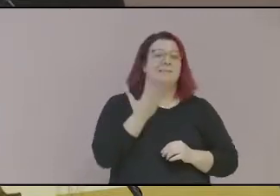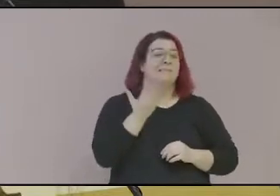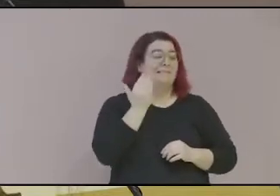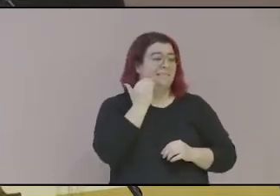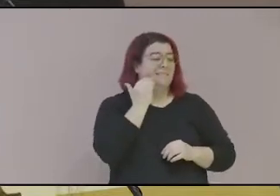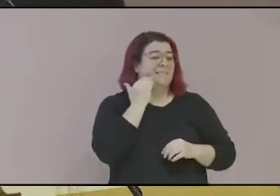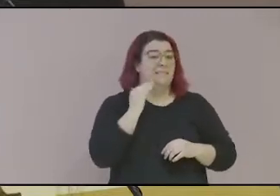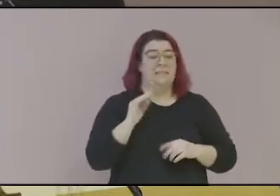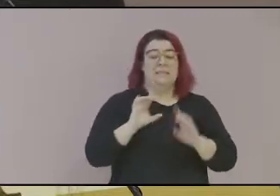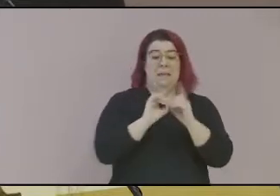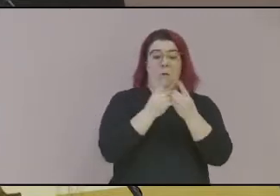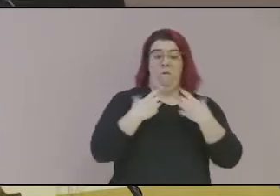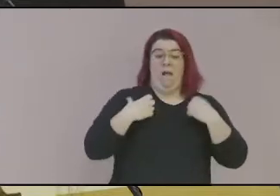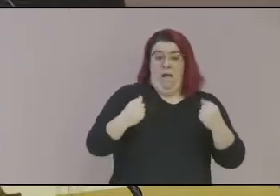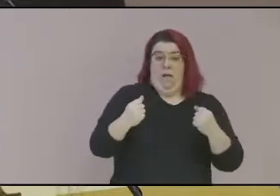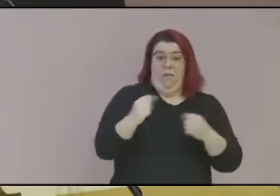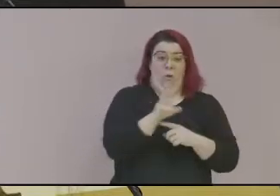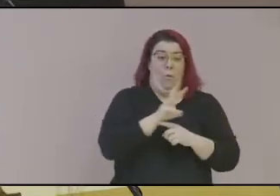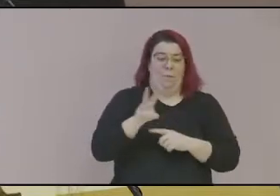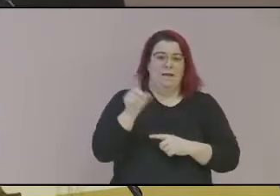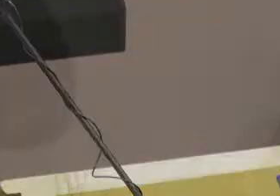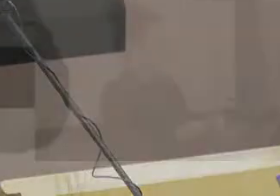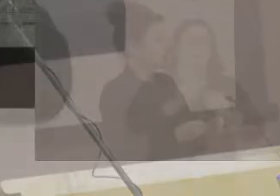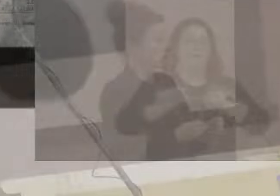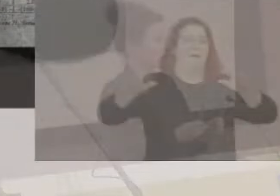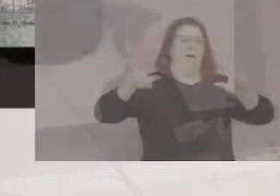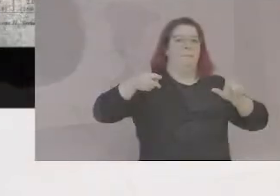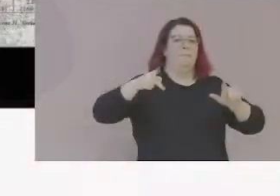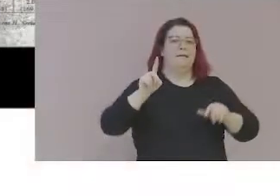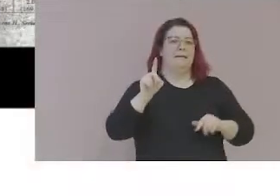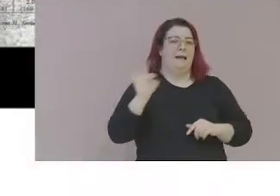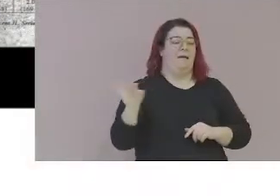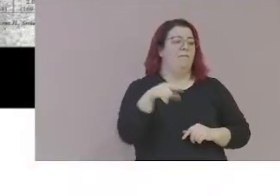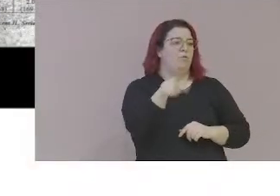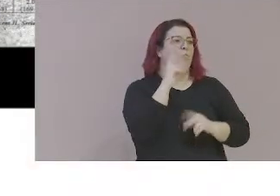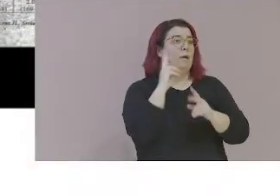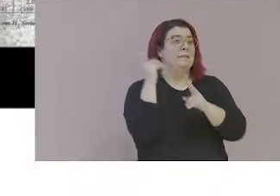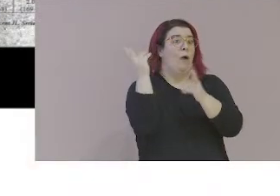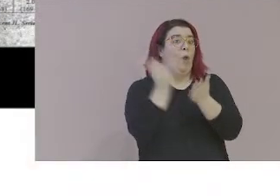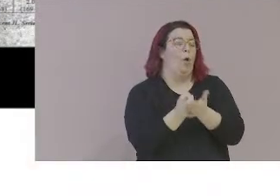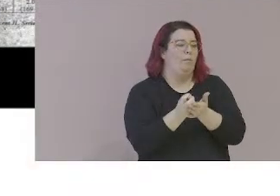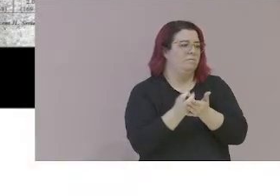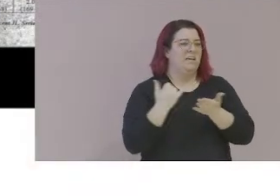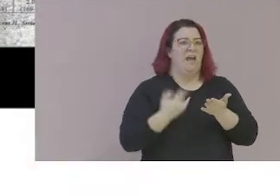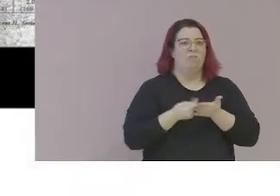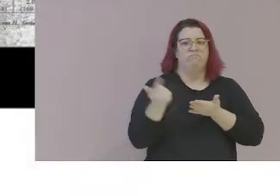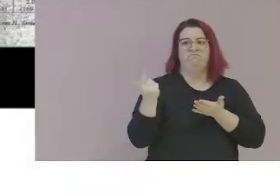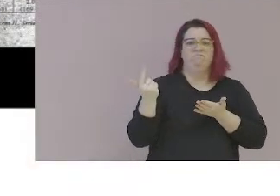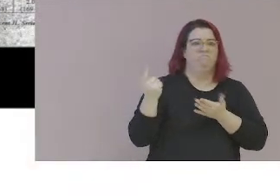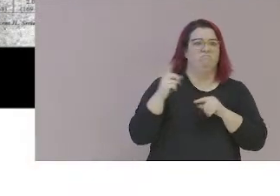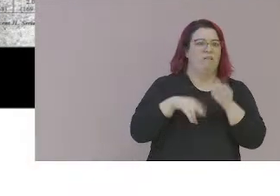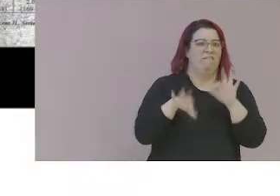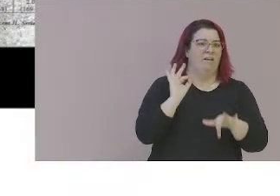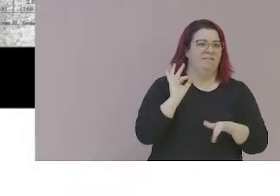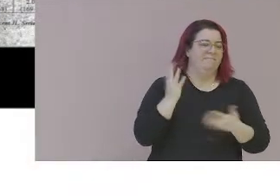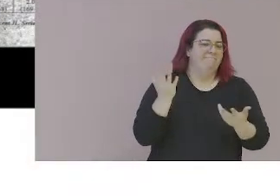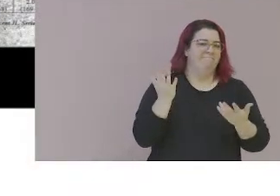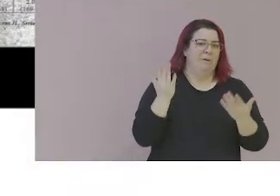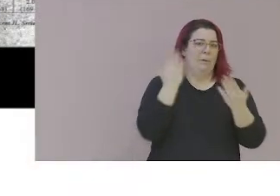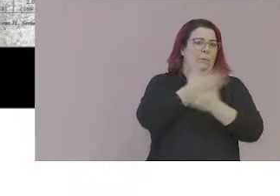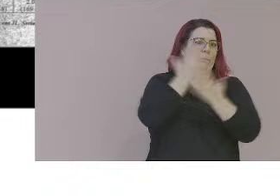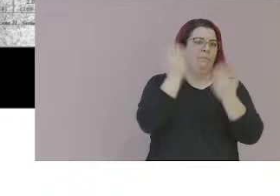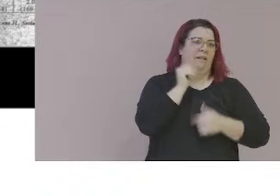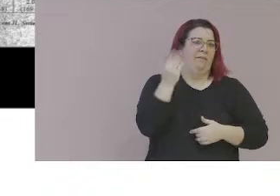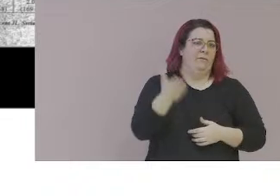to host these guidelines as a PDF you could download. They've been taken down now. You can't access them on the